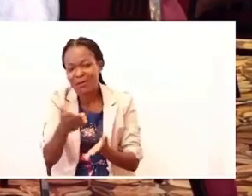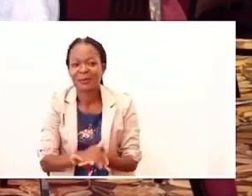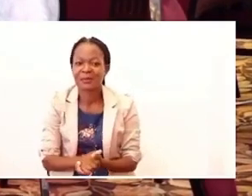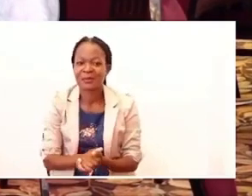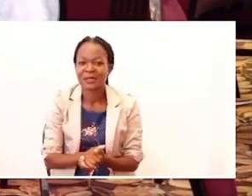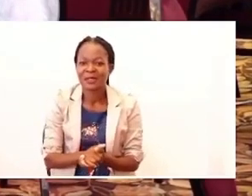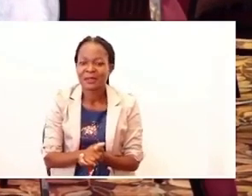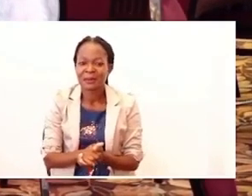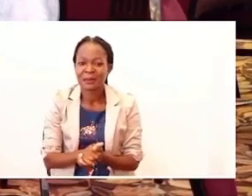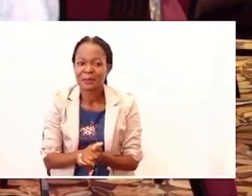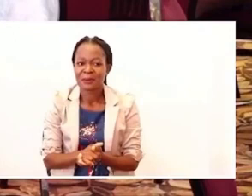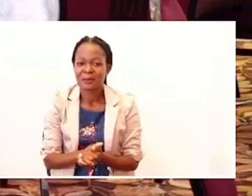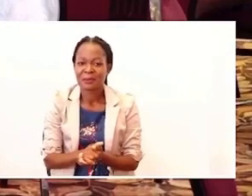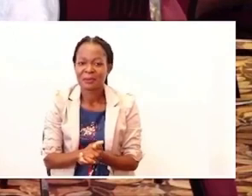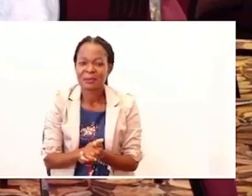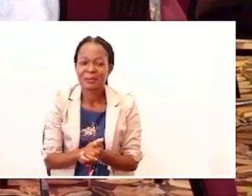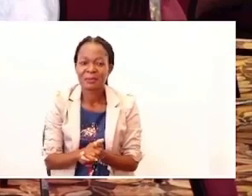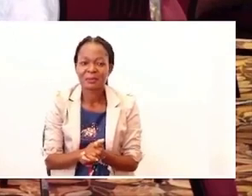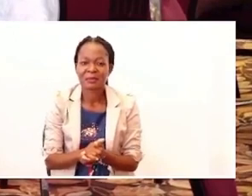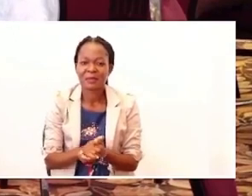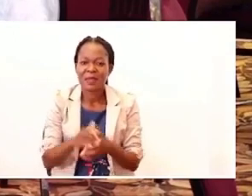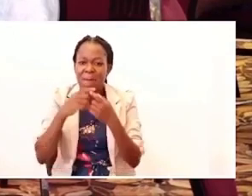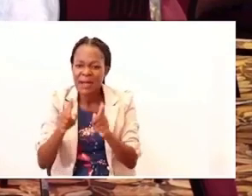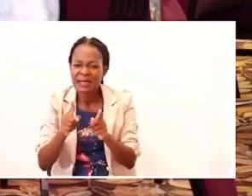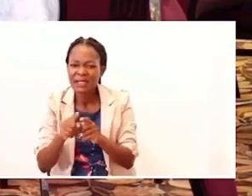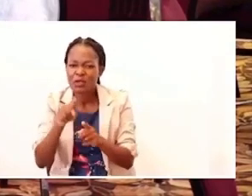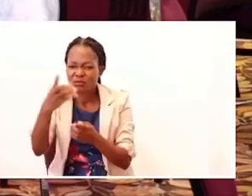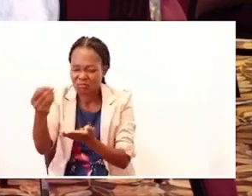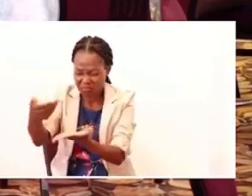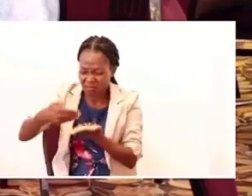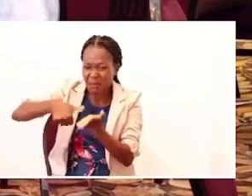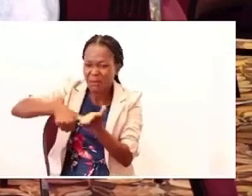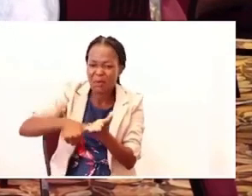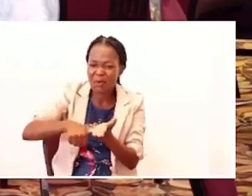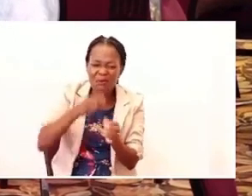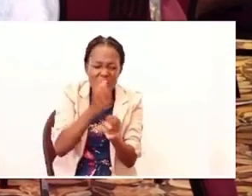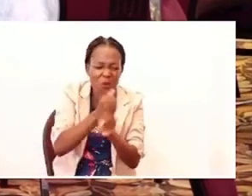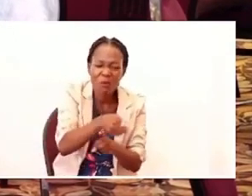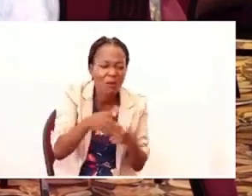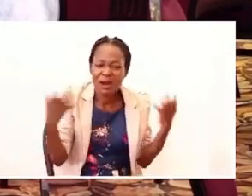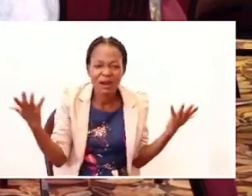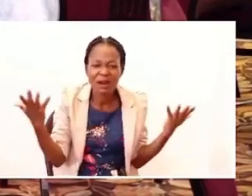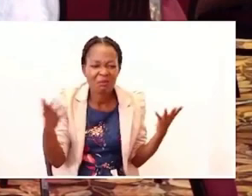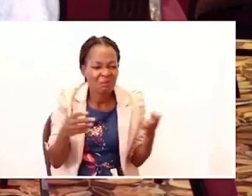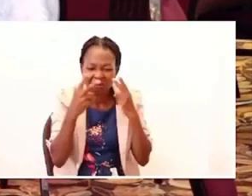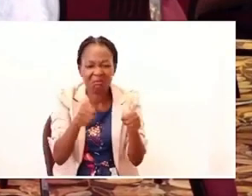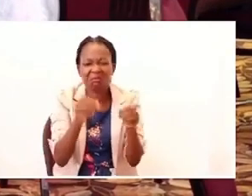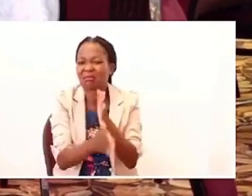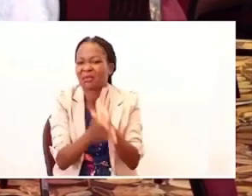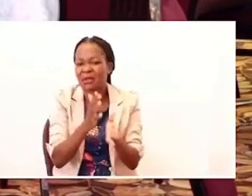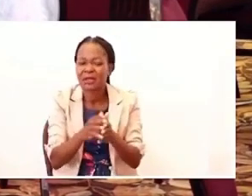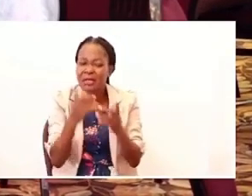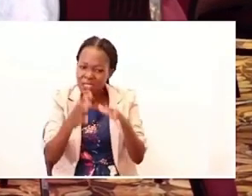for purposes that we would otherwise not be borrowing for if we had conducted